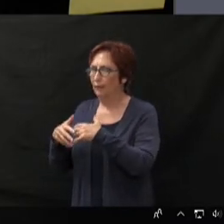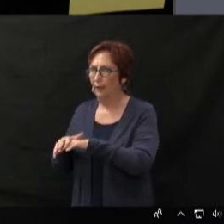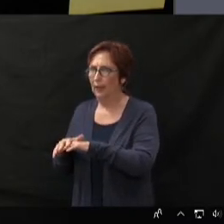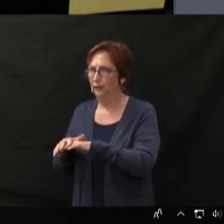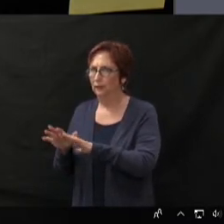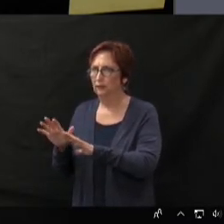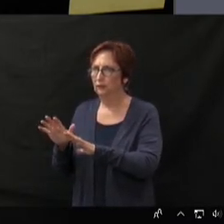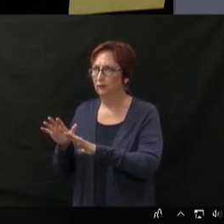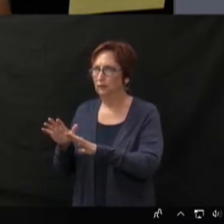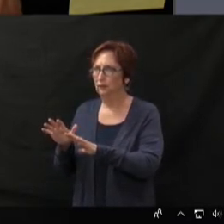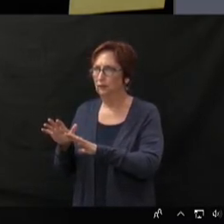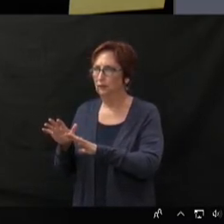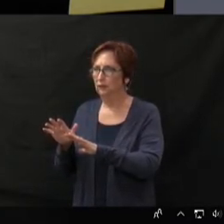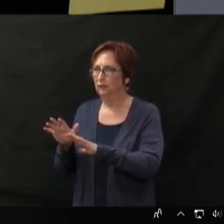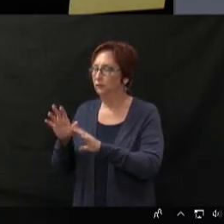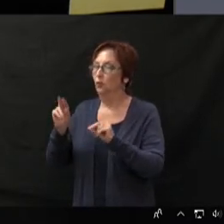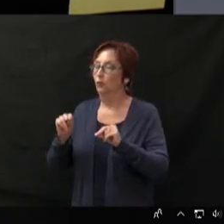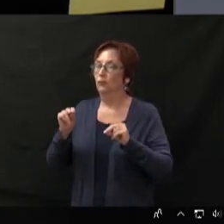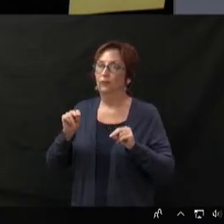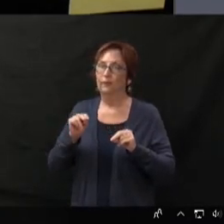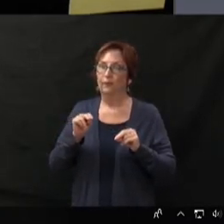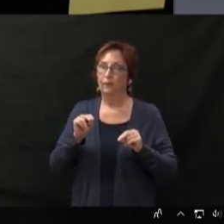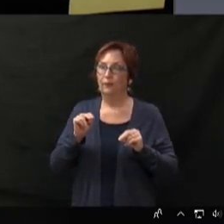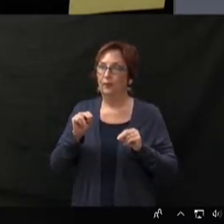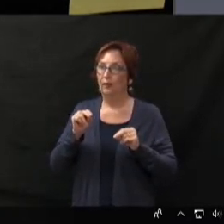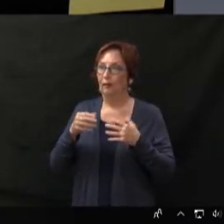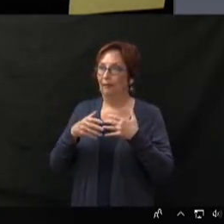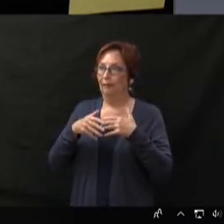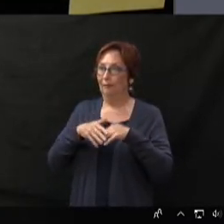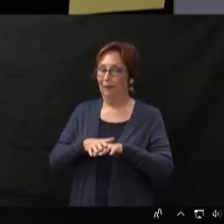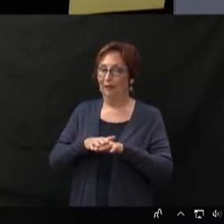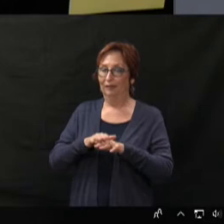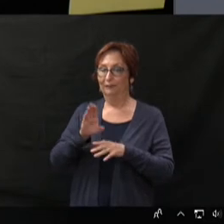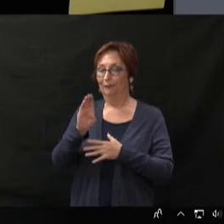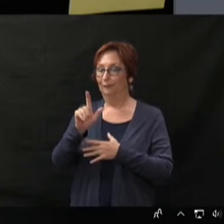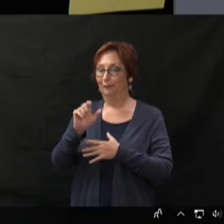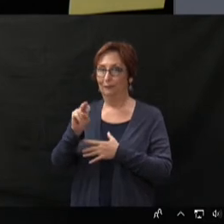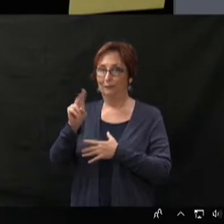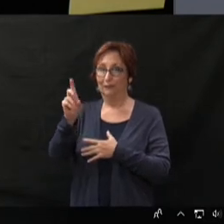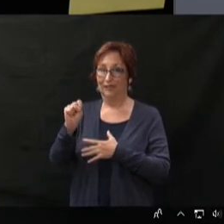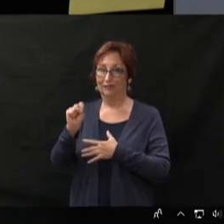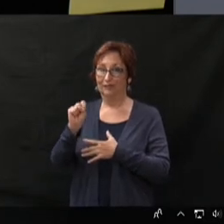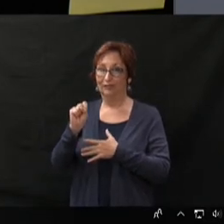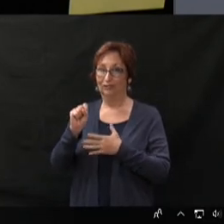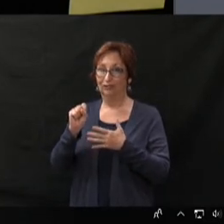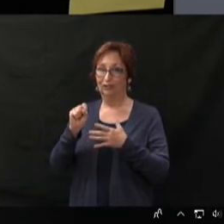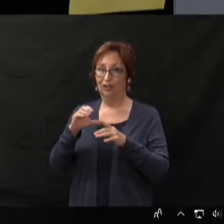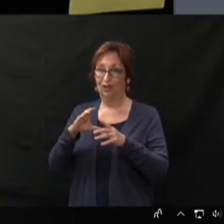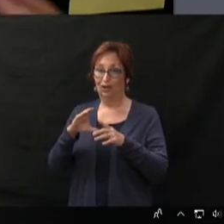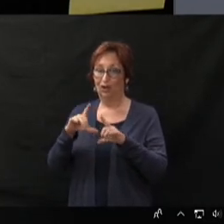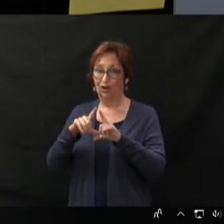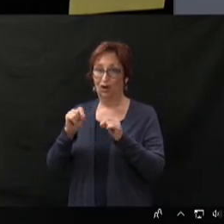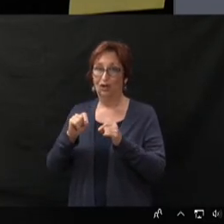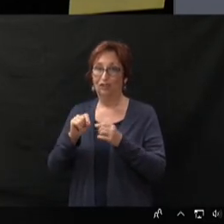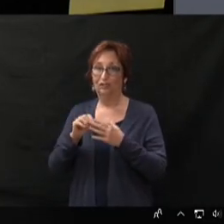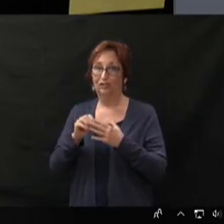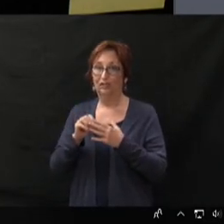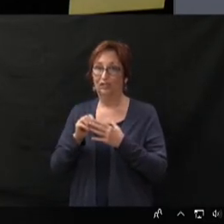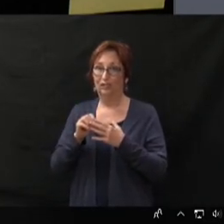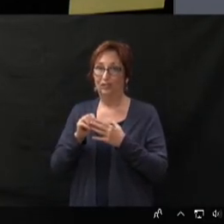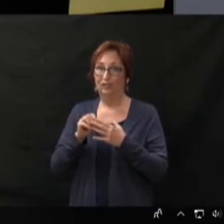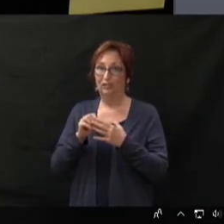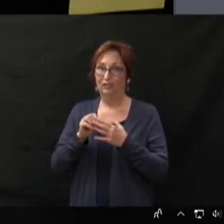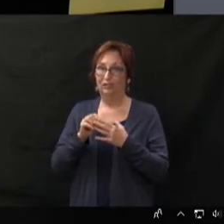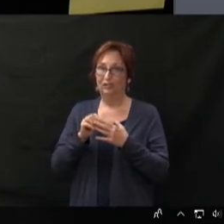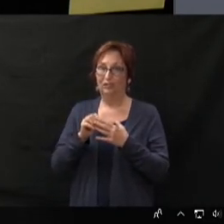No, we're not going to blend. Put blends in here. It just kind of muddies the waters. I would like you to concentrate on flexing between